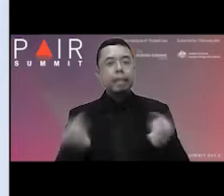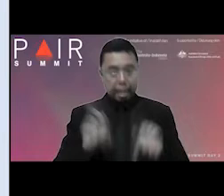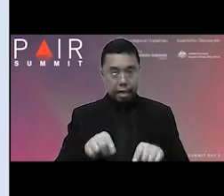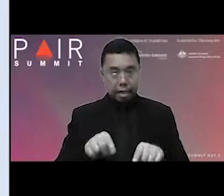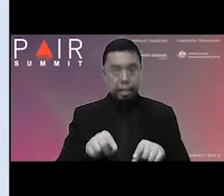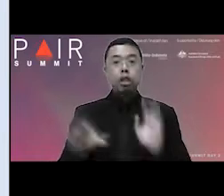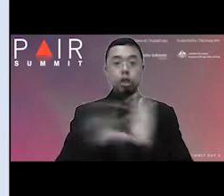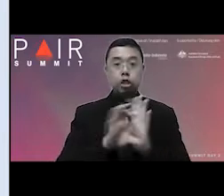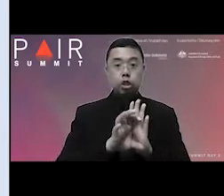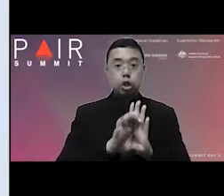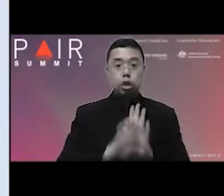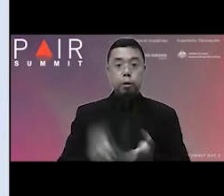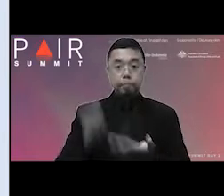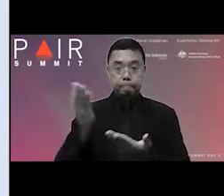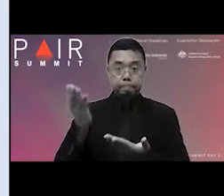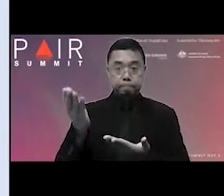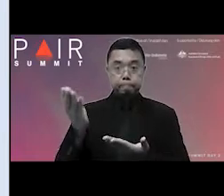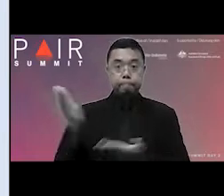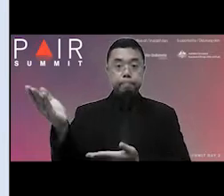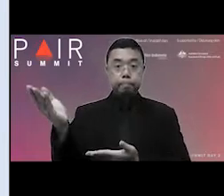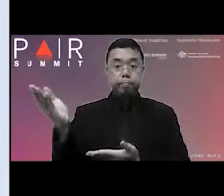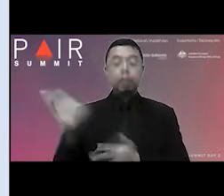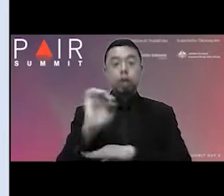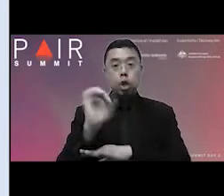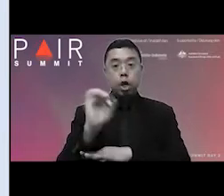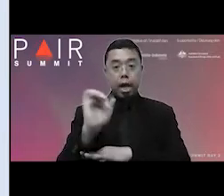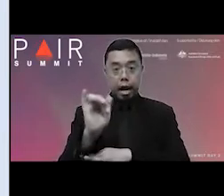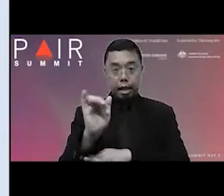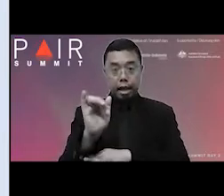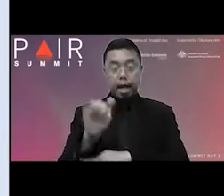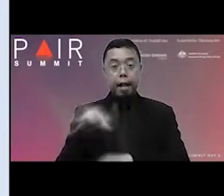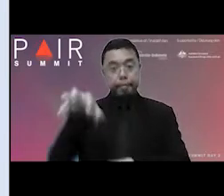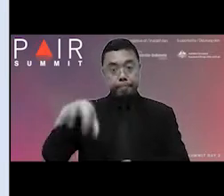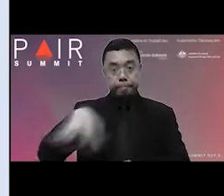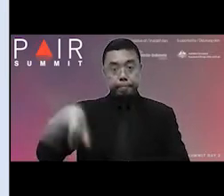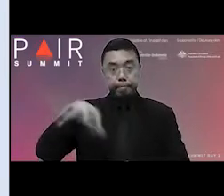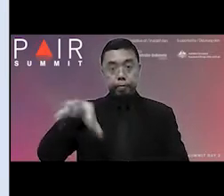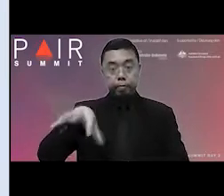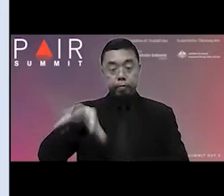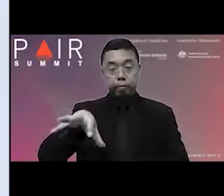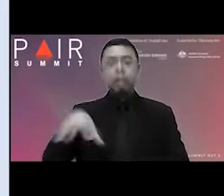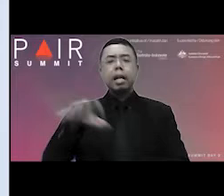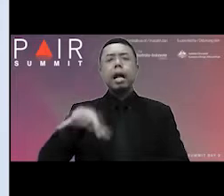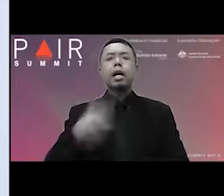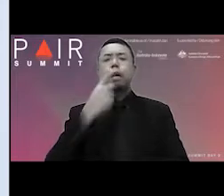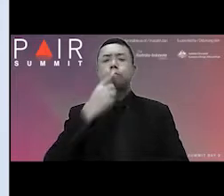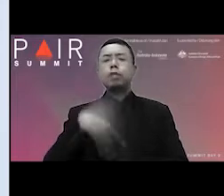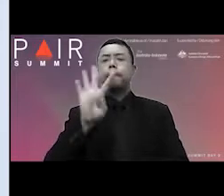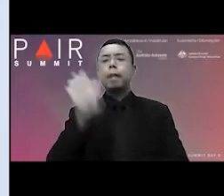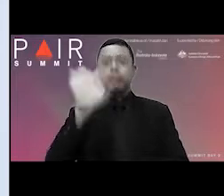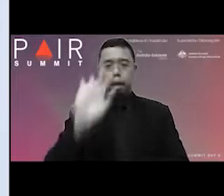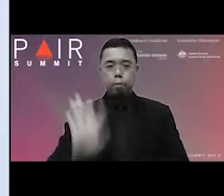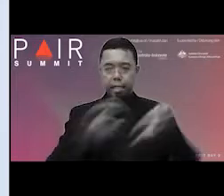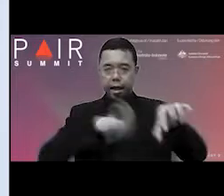1 municipality. The region has about 4 million population, and